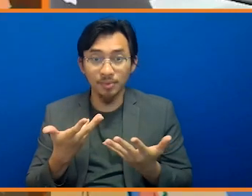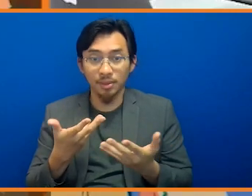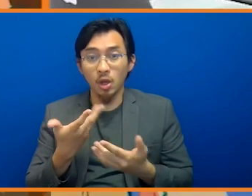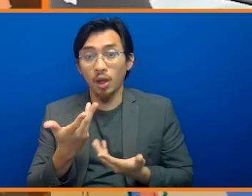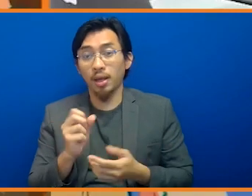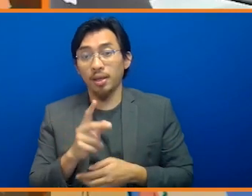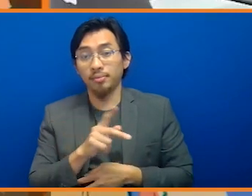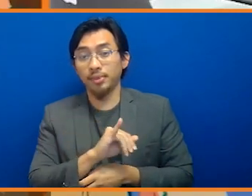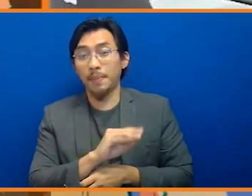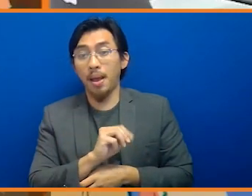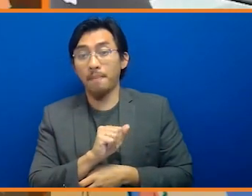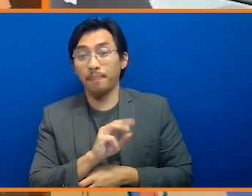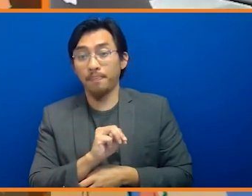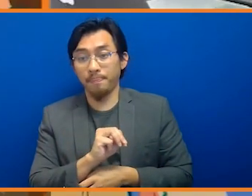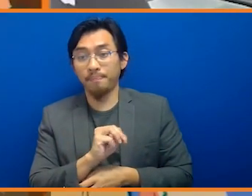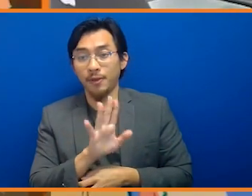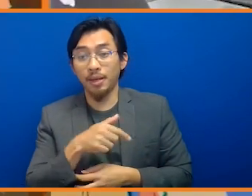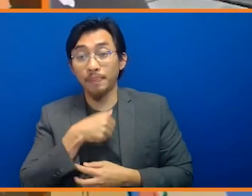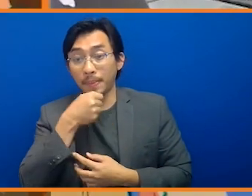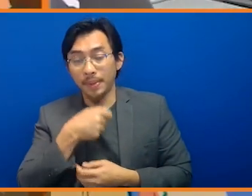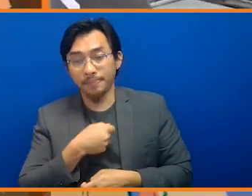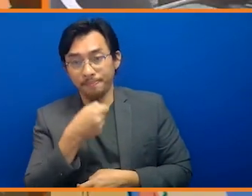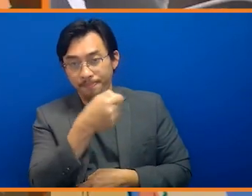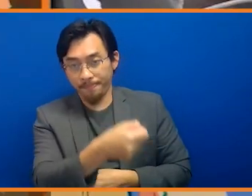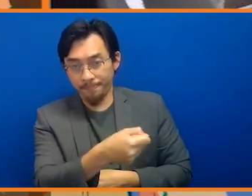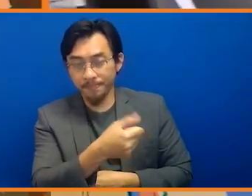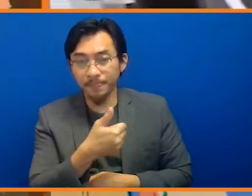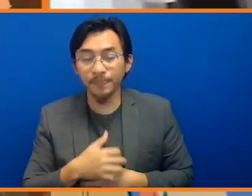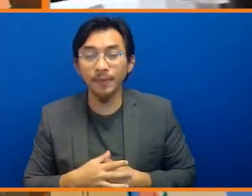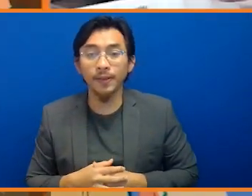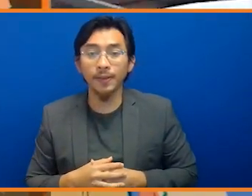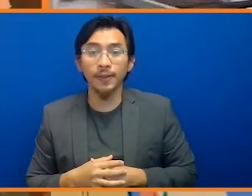okay, Imam have. Okay, I will pass the microphone to you.